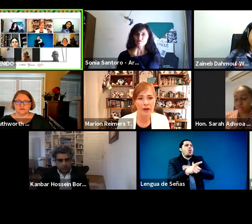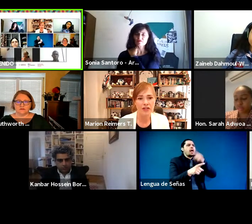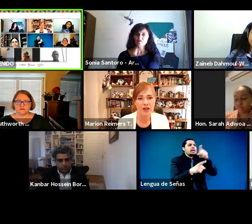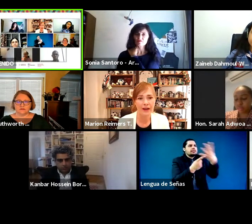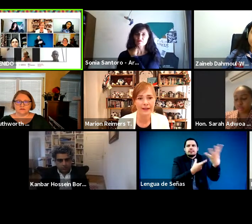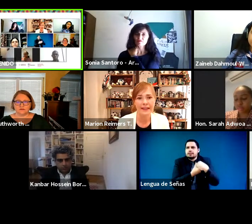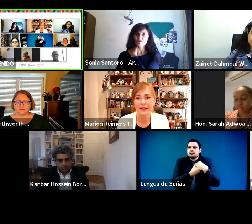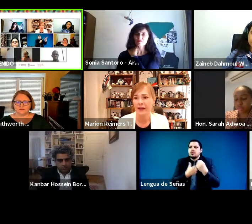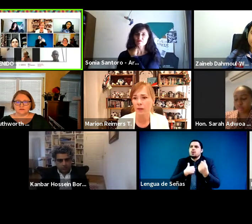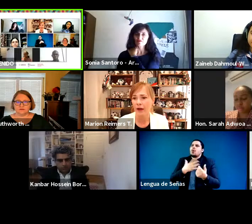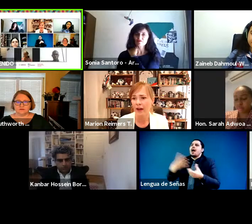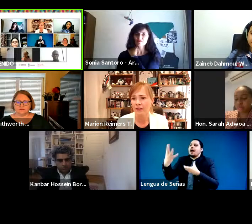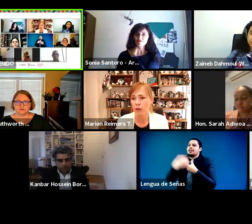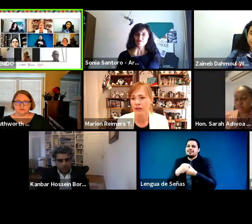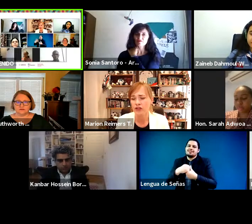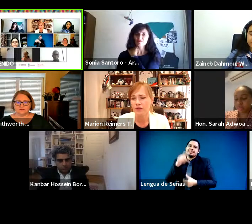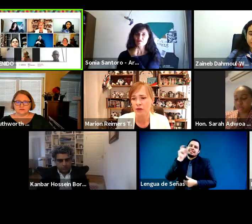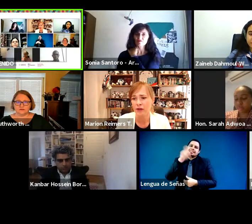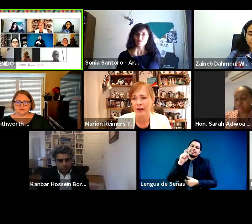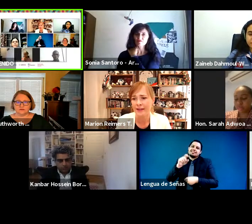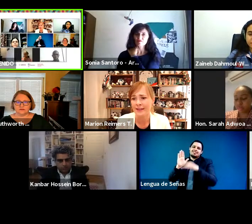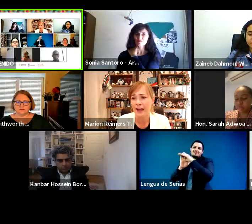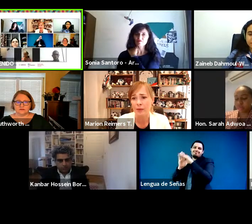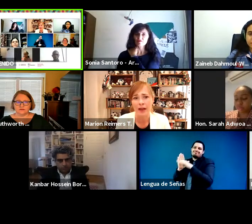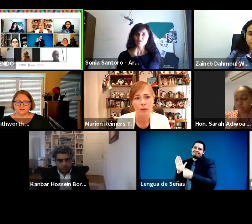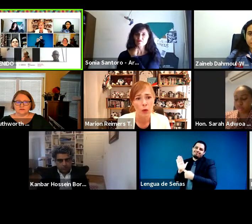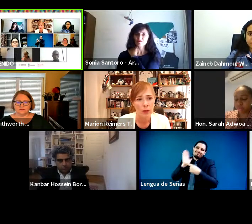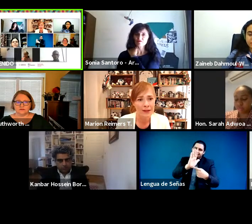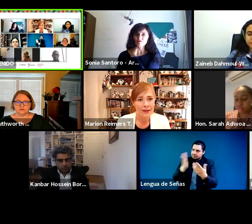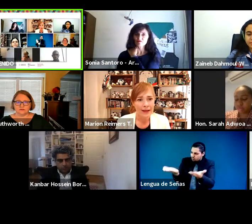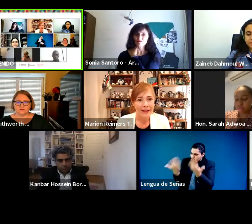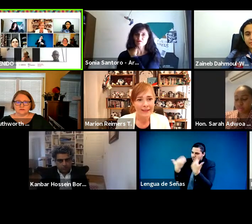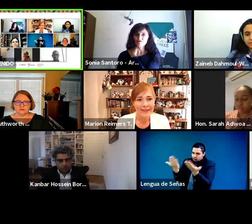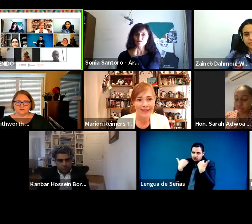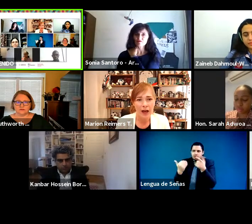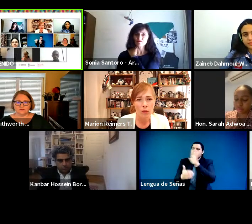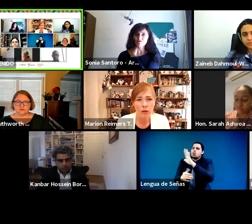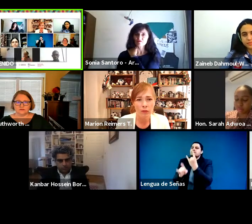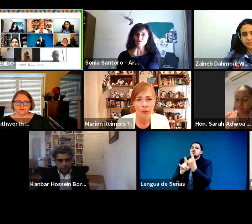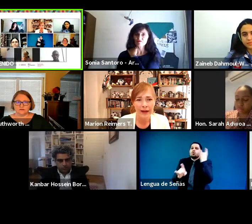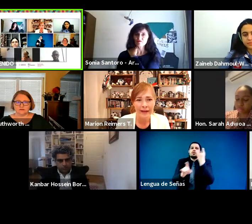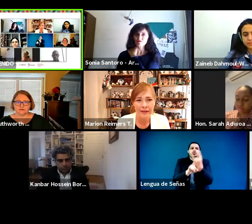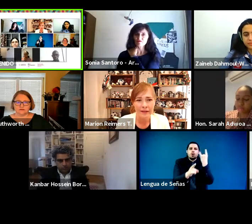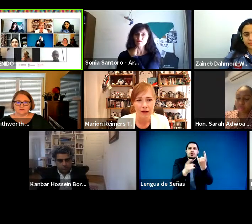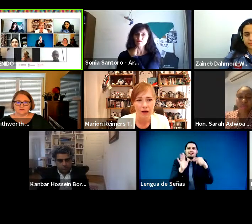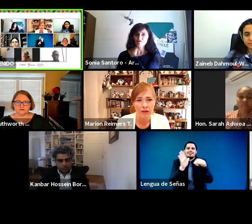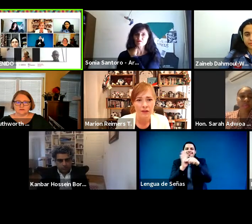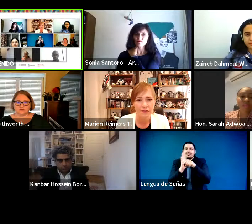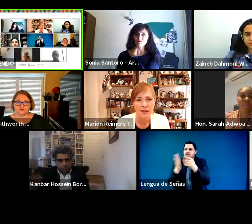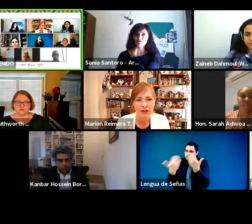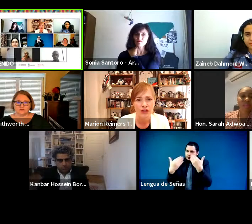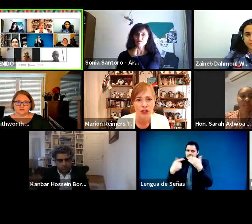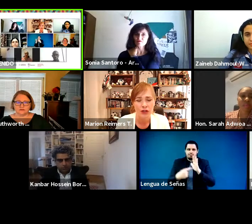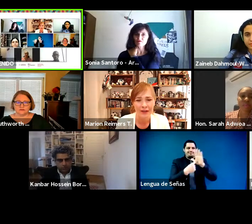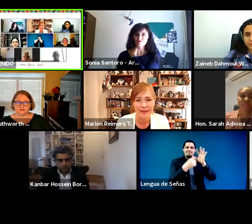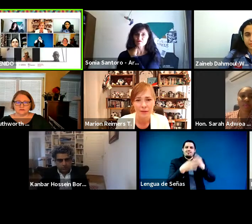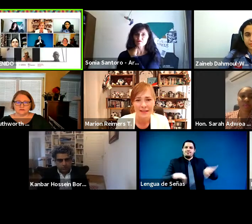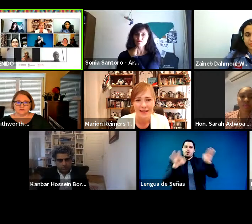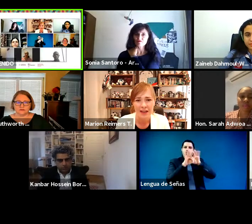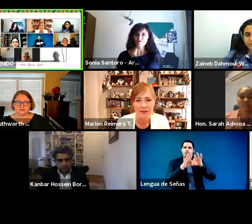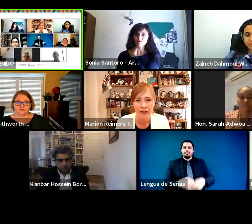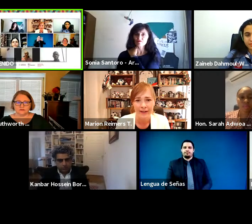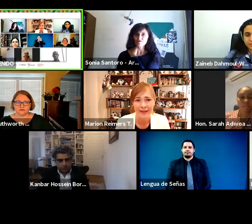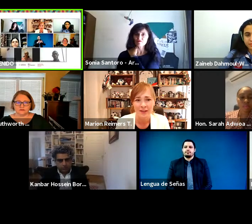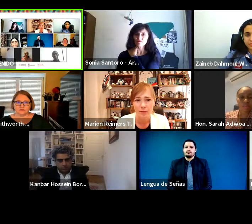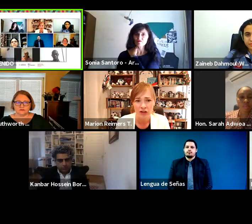you so much, Nina. Now I have a question for Zaineb Dahmoul. It says, how will rights of a female journalist